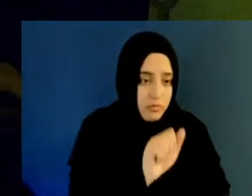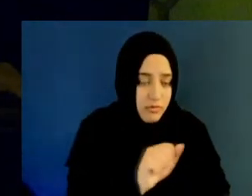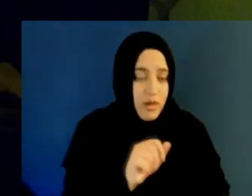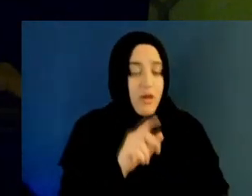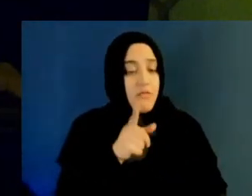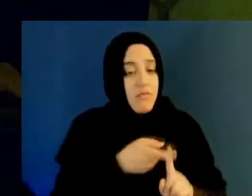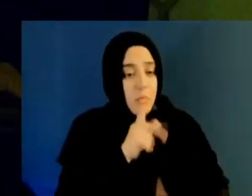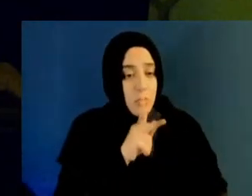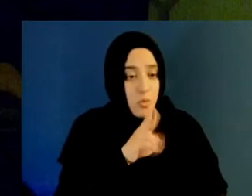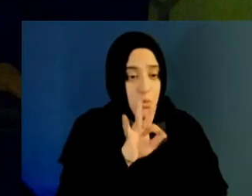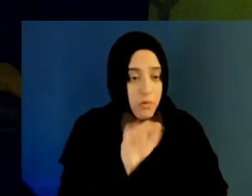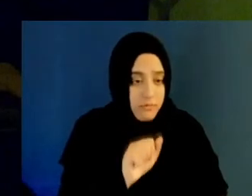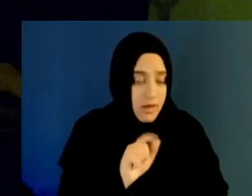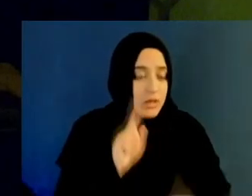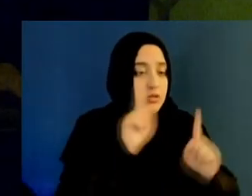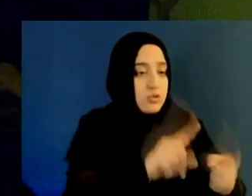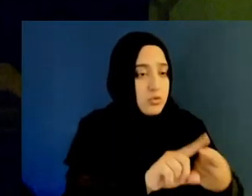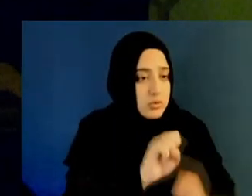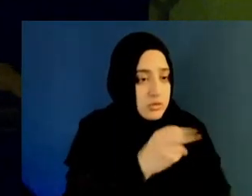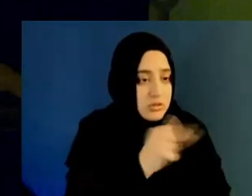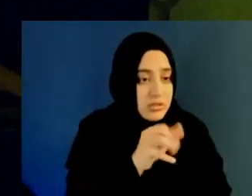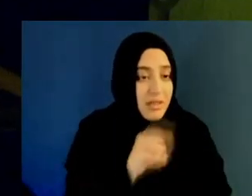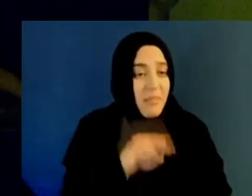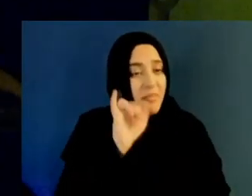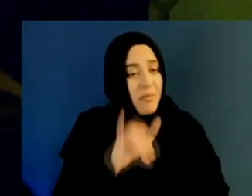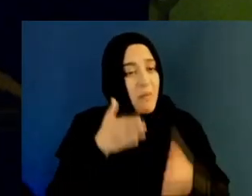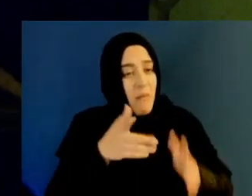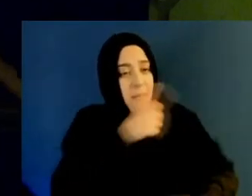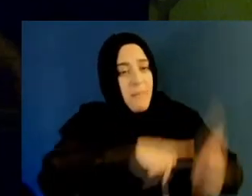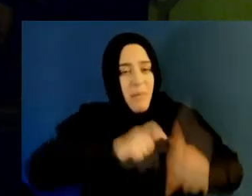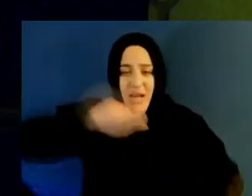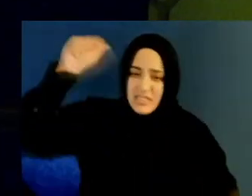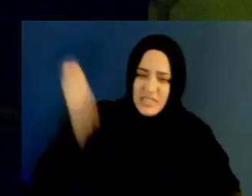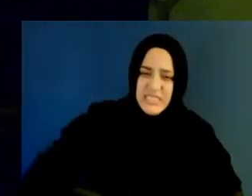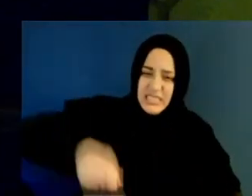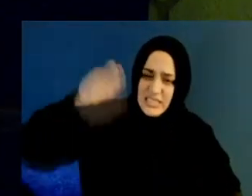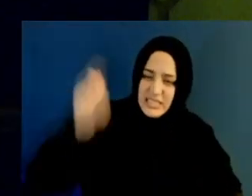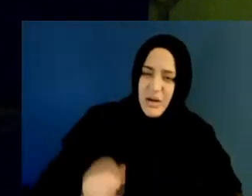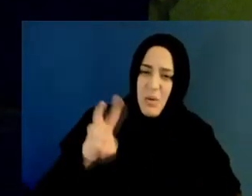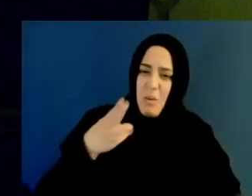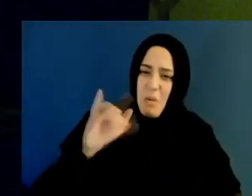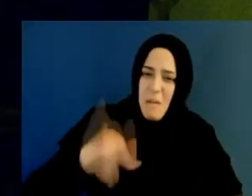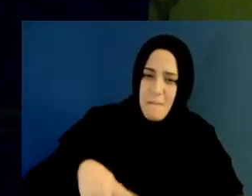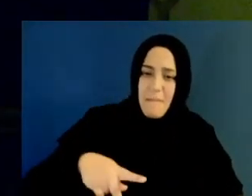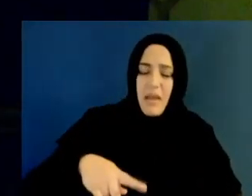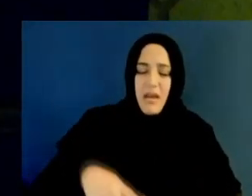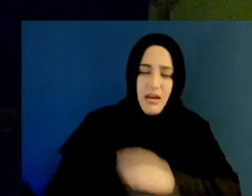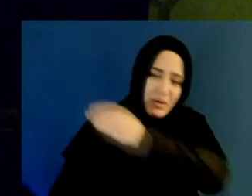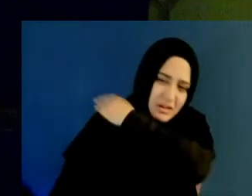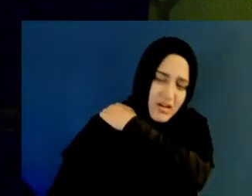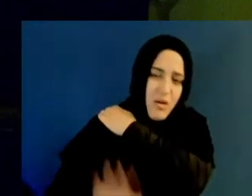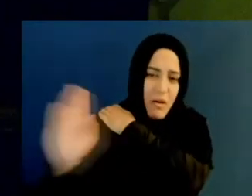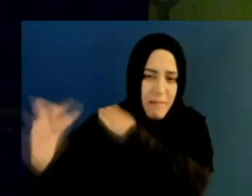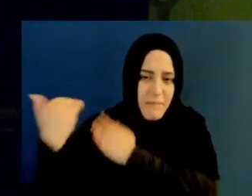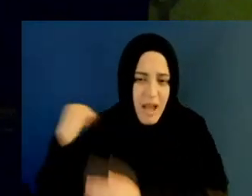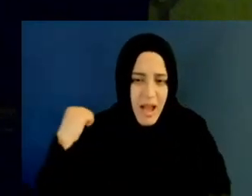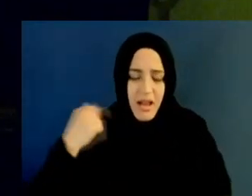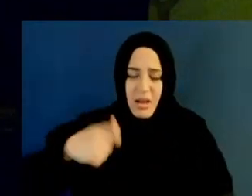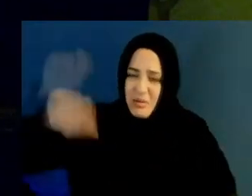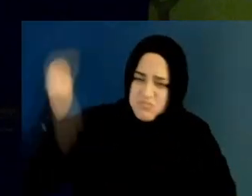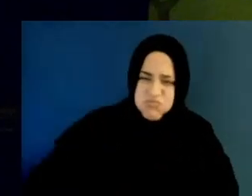father, Imam Zayd al-Abidin. Allah, Allah, how did they whip Imam Sajjad such